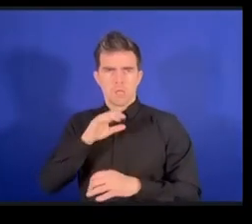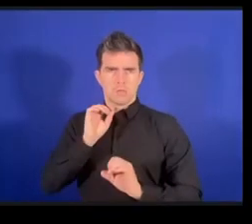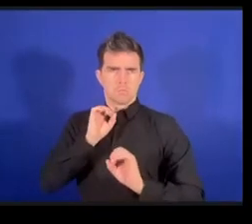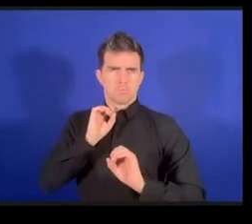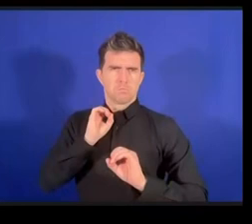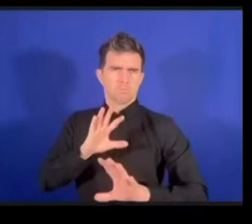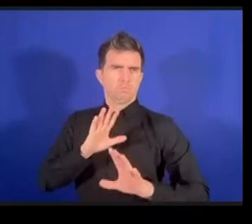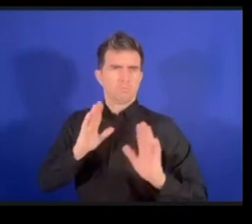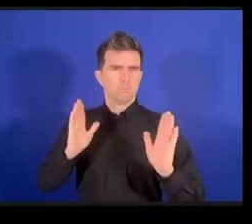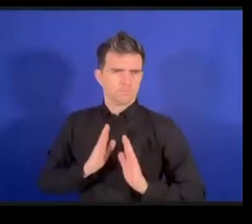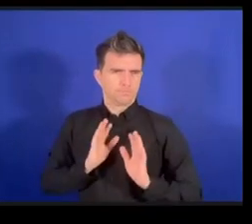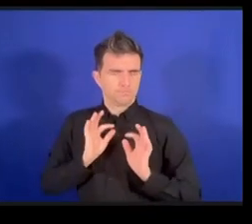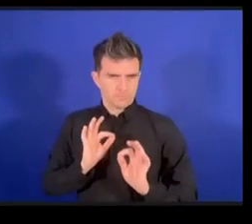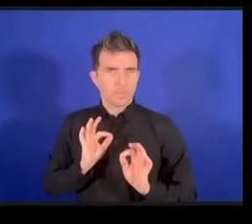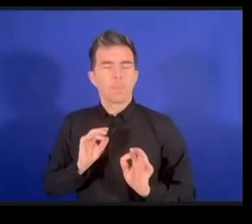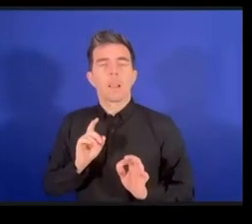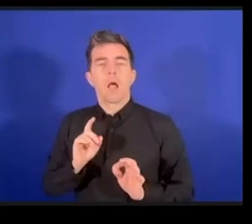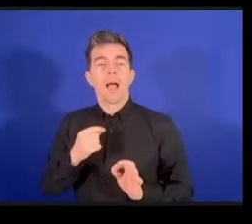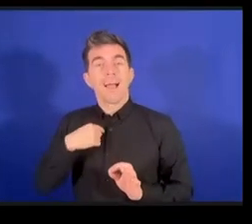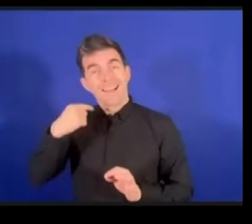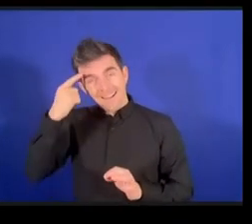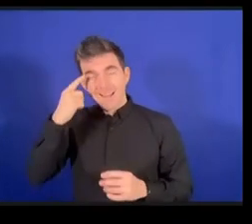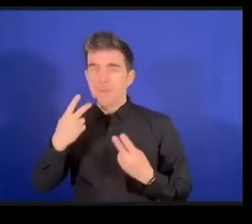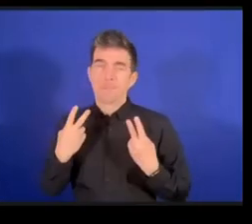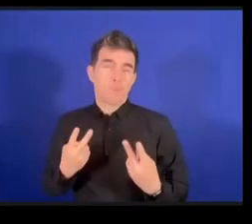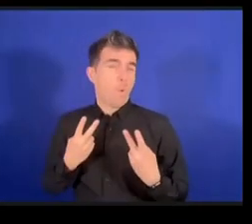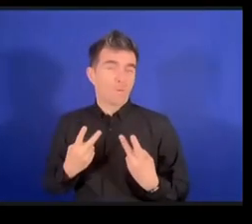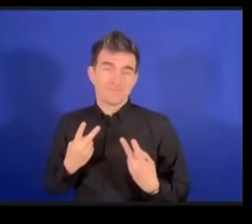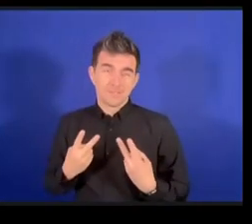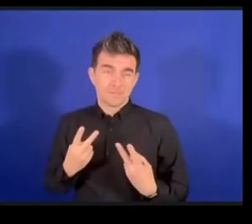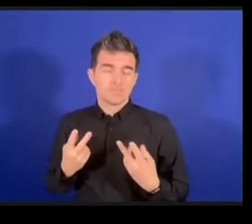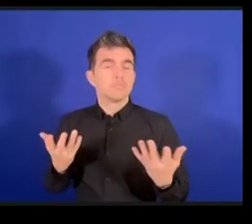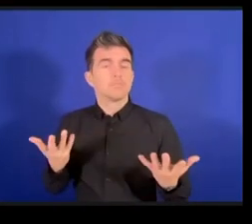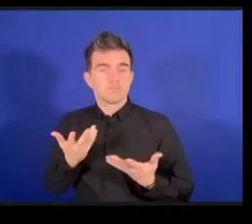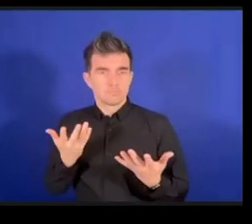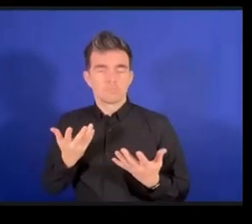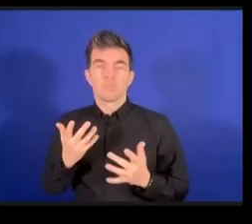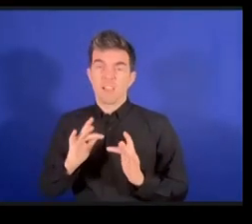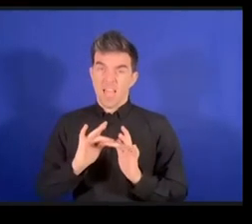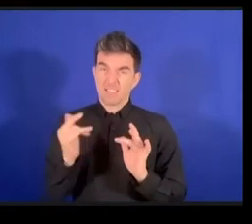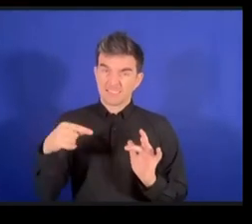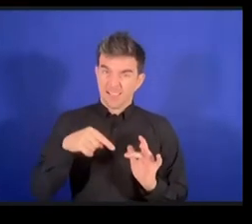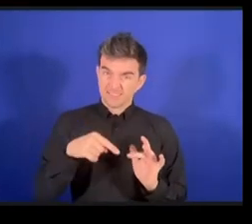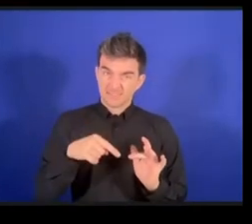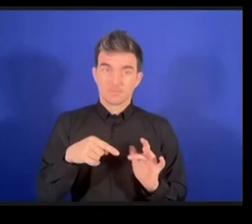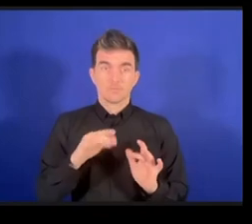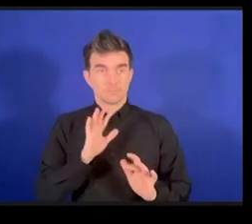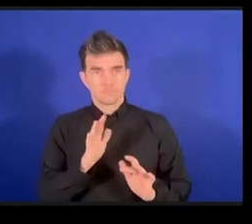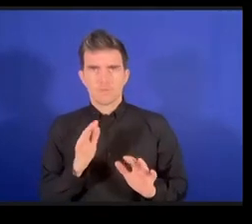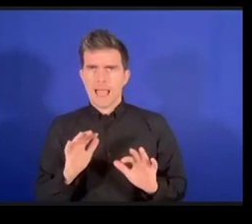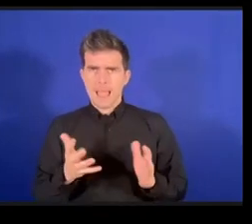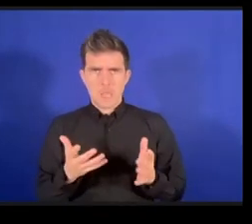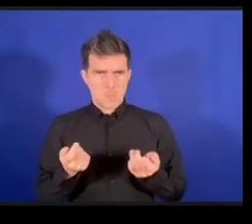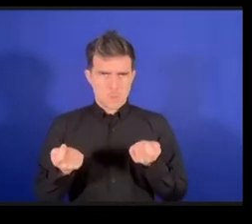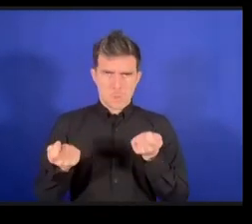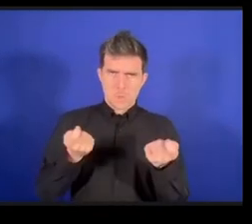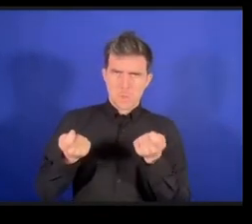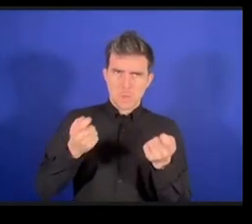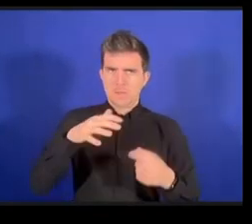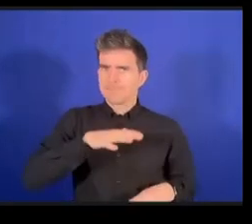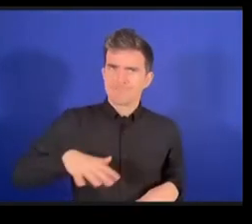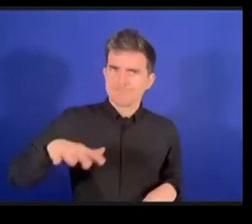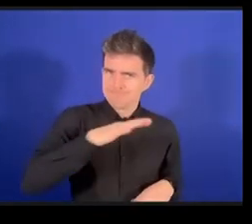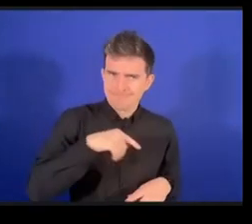um uh internet government communities a multi stolder Mor is and even the visors are coming from the